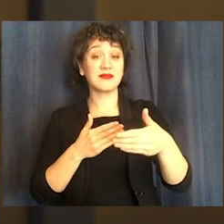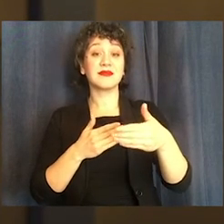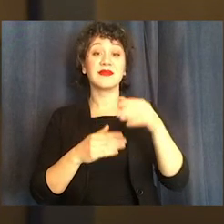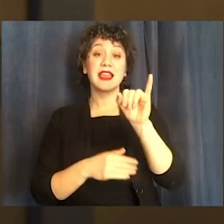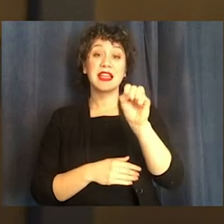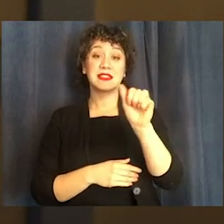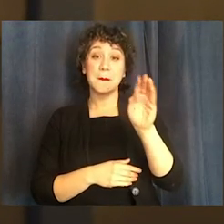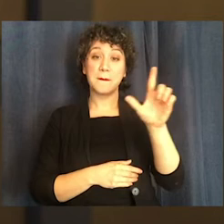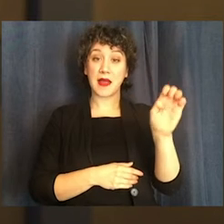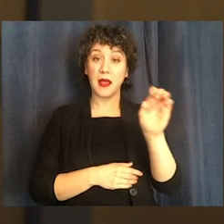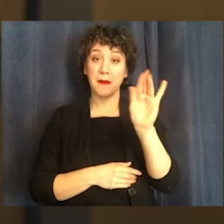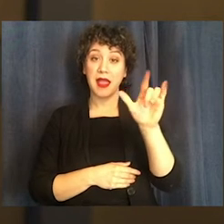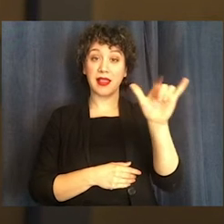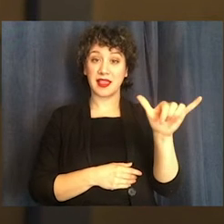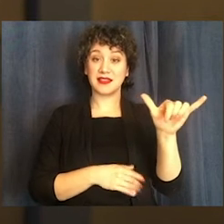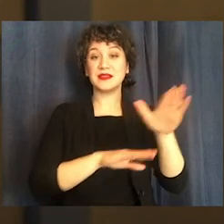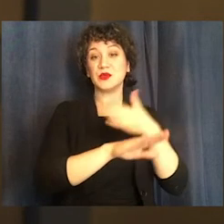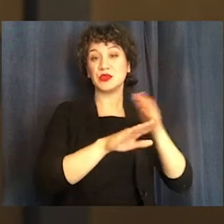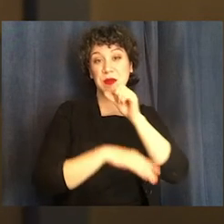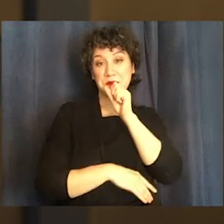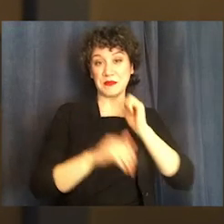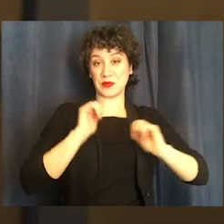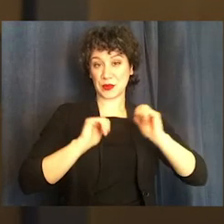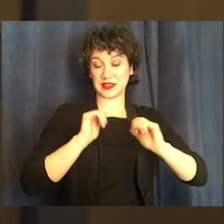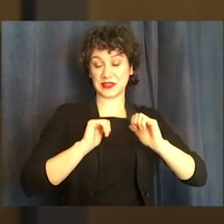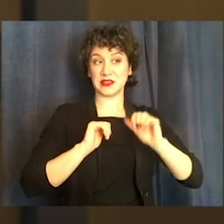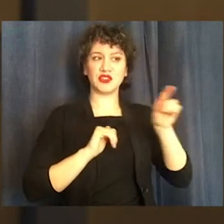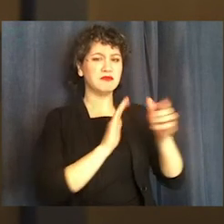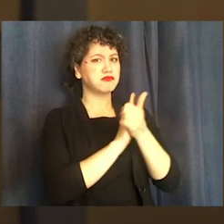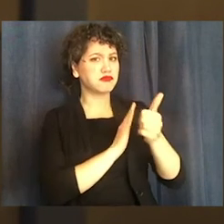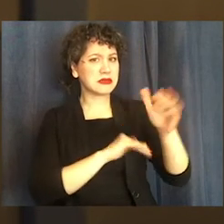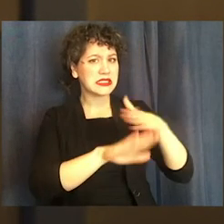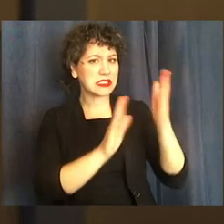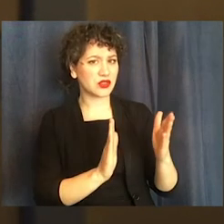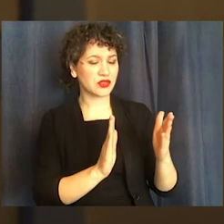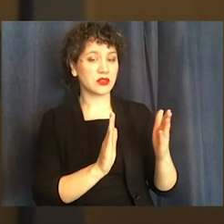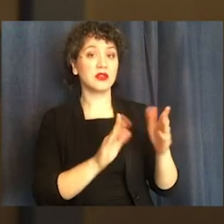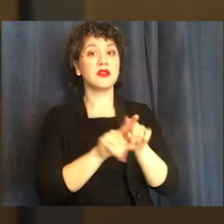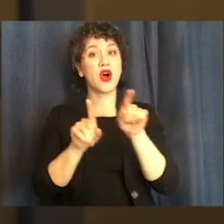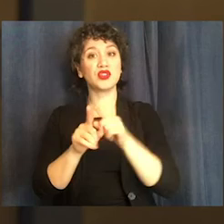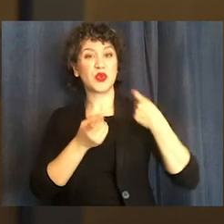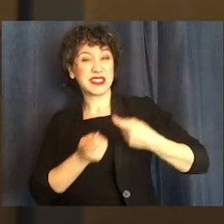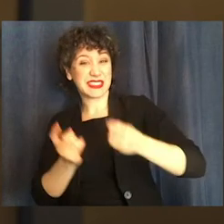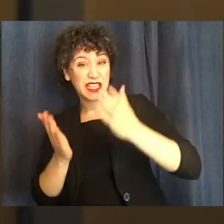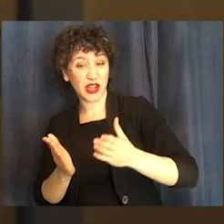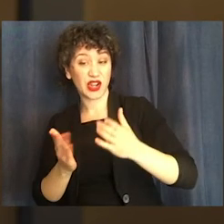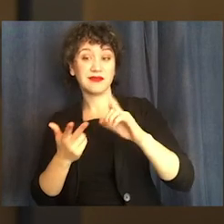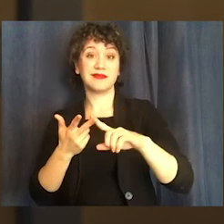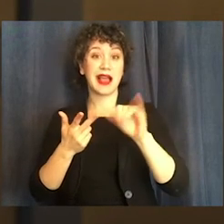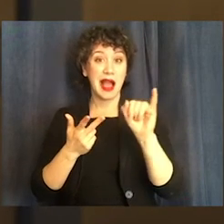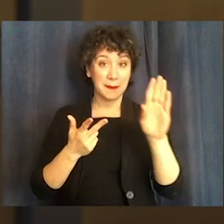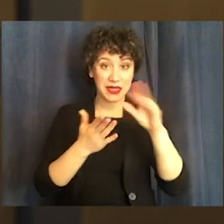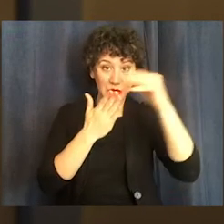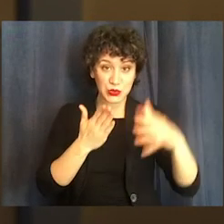IB student. Since middle school, I've always appreciated Izzy for her friendly attitude and for always having a smile